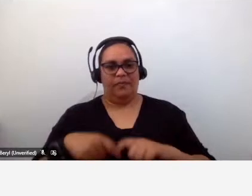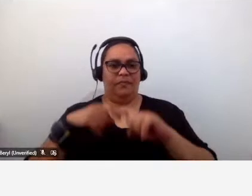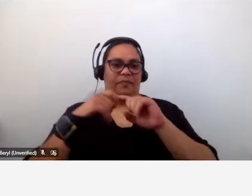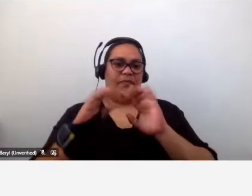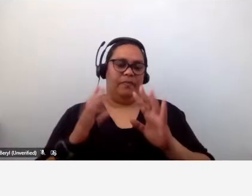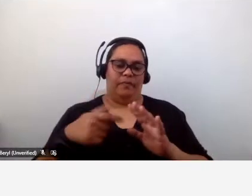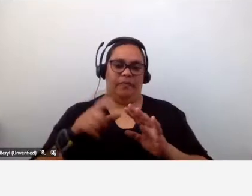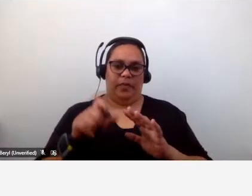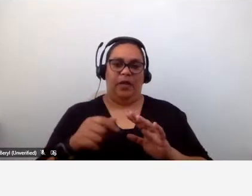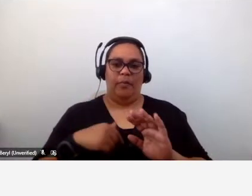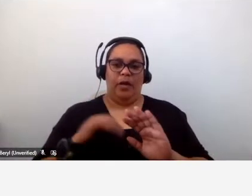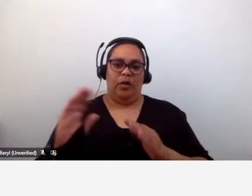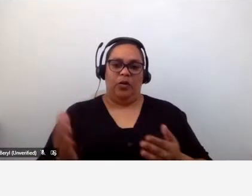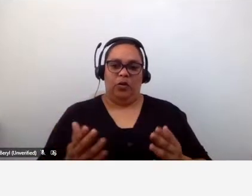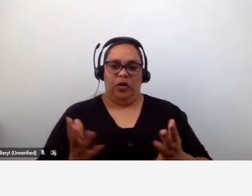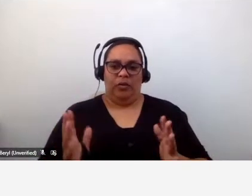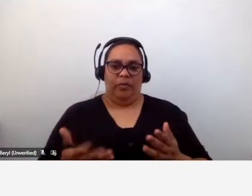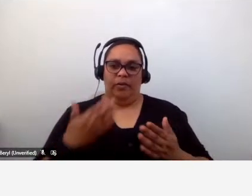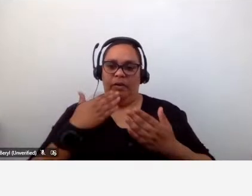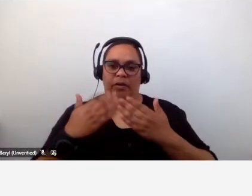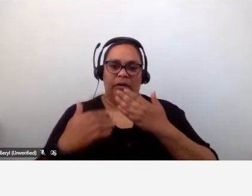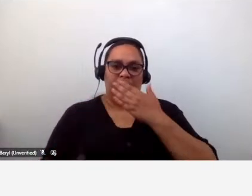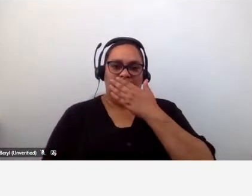there, Chair. It was my introduction. Thank you.